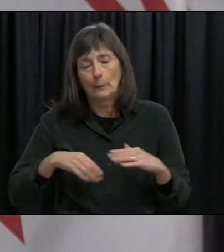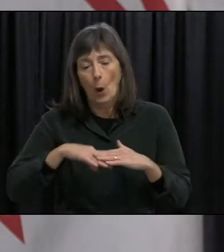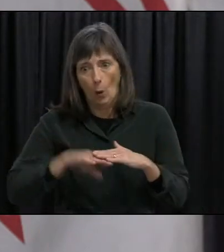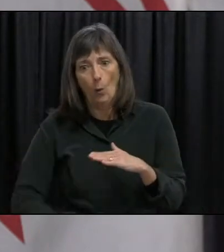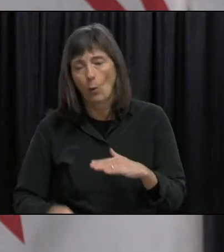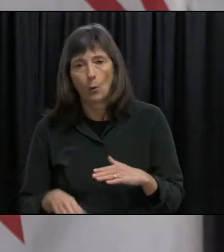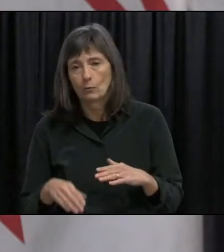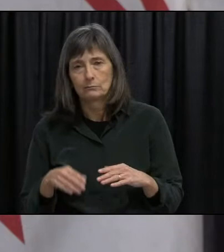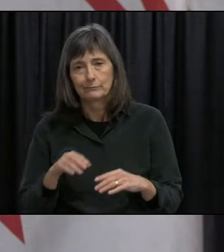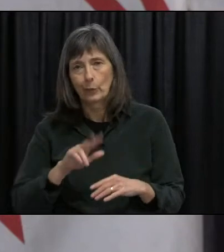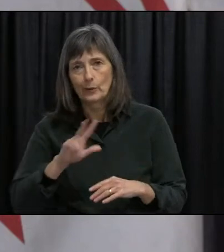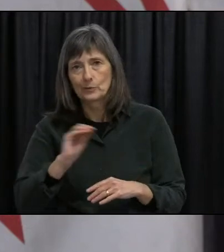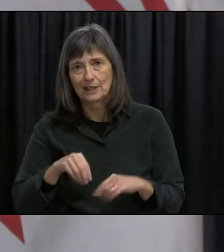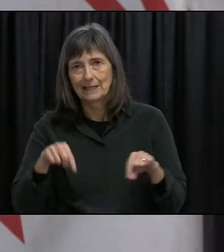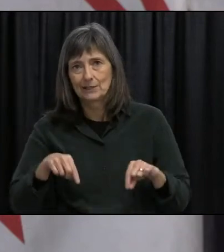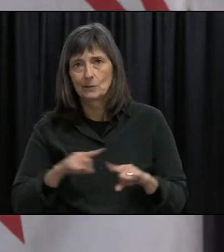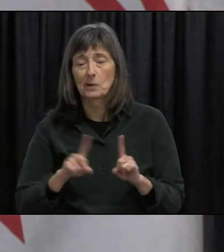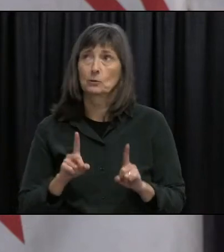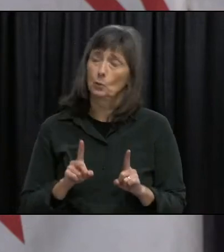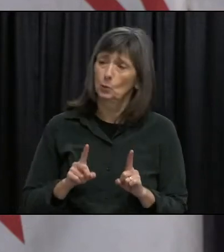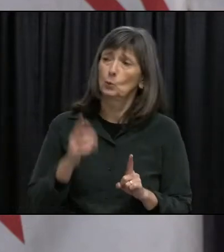But it's,